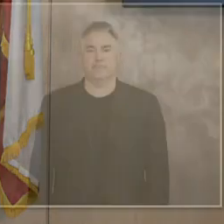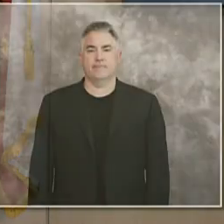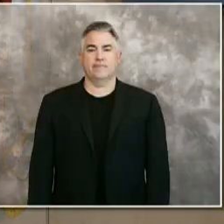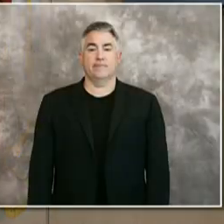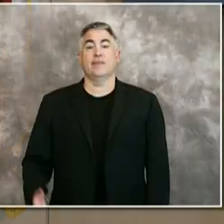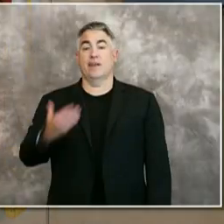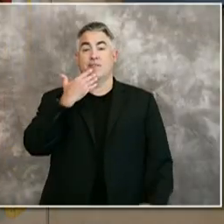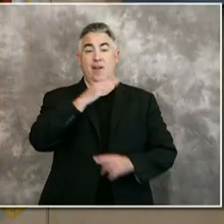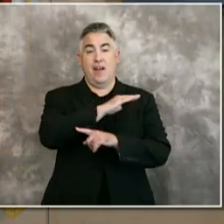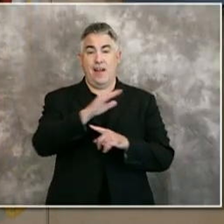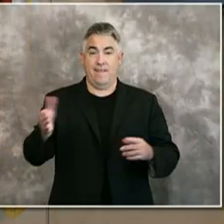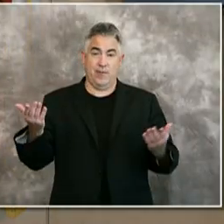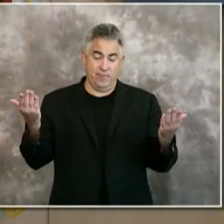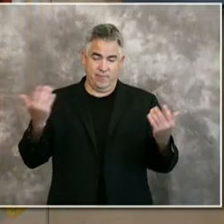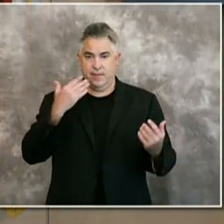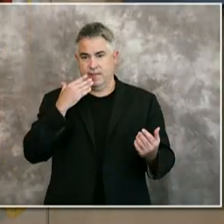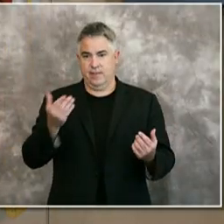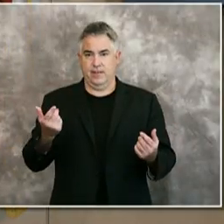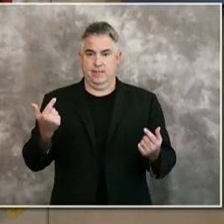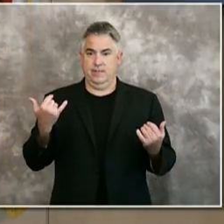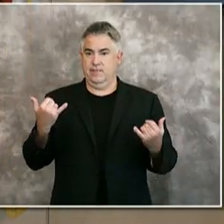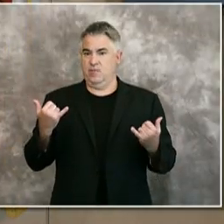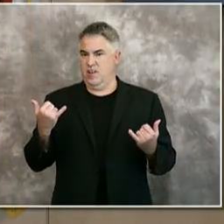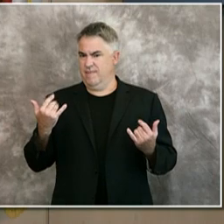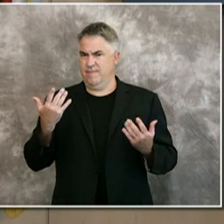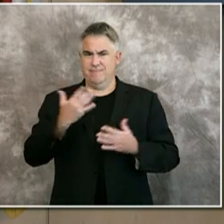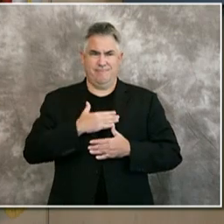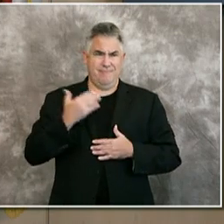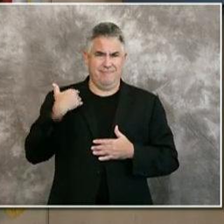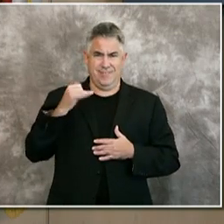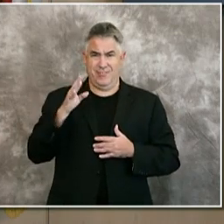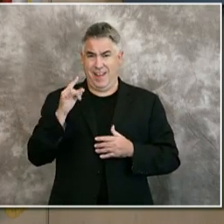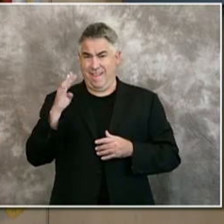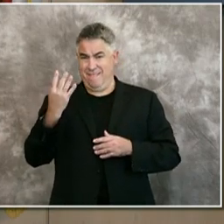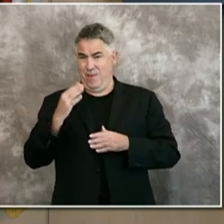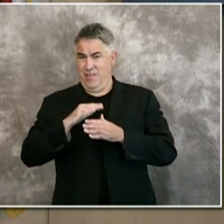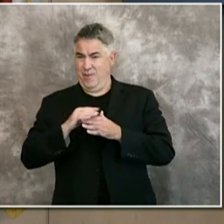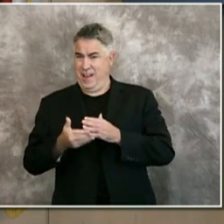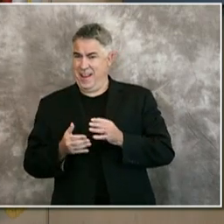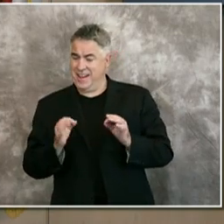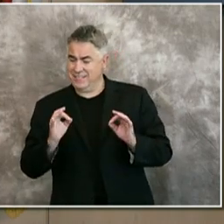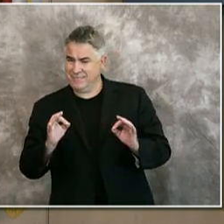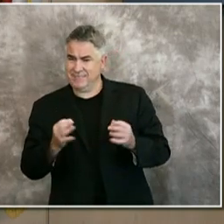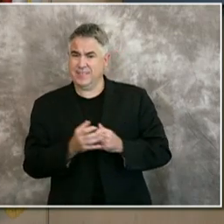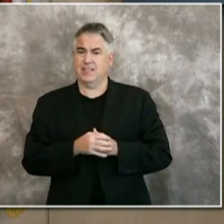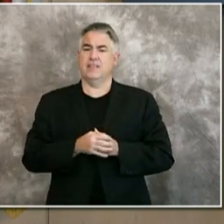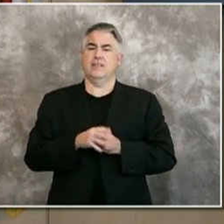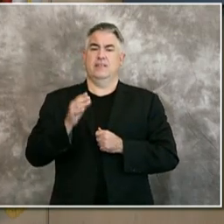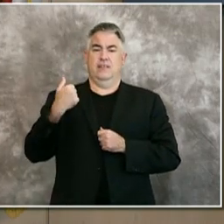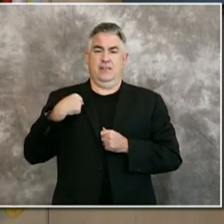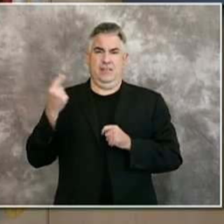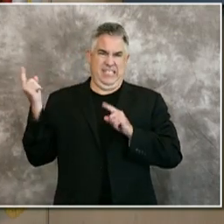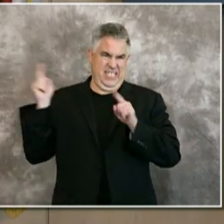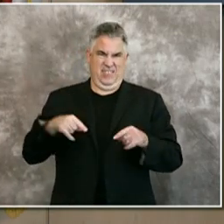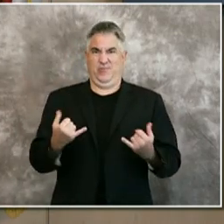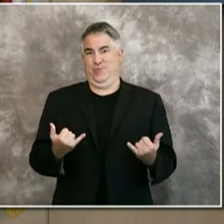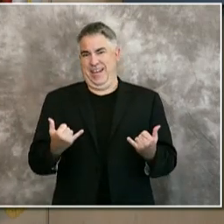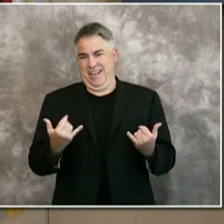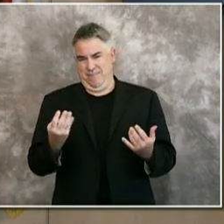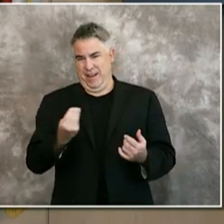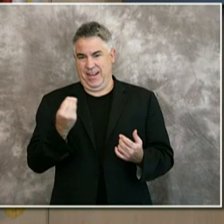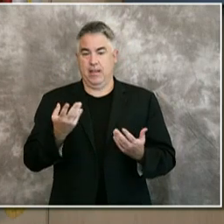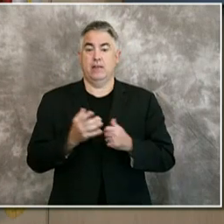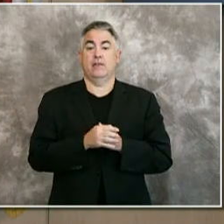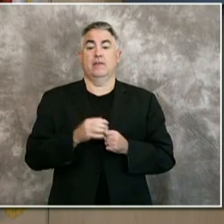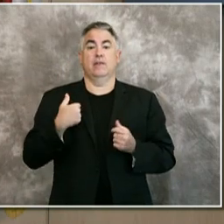Good afternoon, everyone, and we certainly hope you had an enjoyable 4th of July weekend. As we return today, we're going to